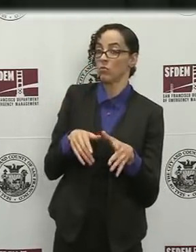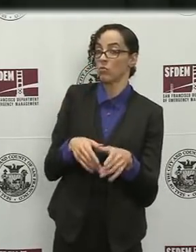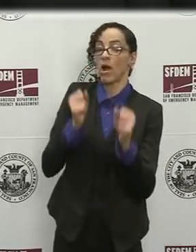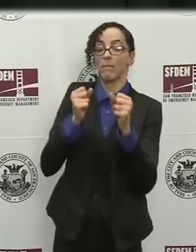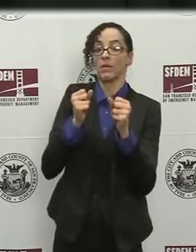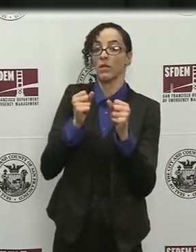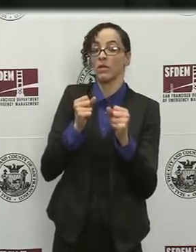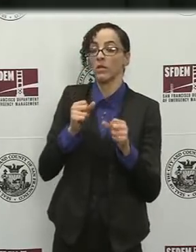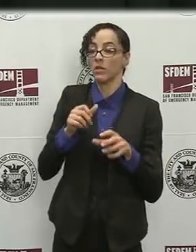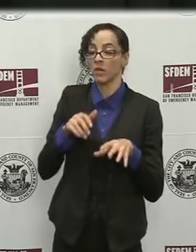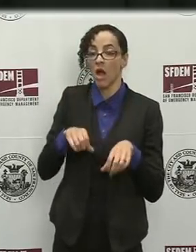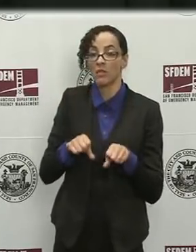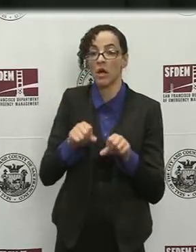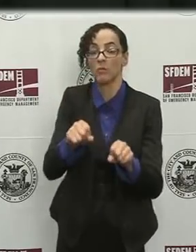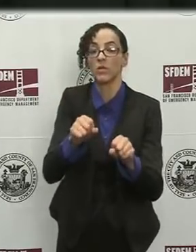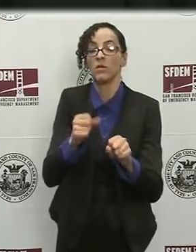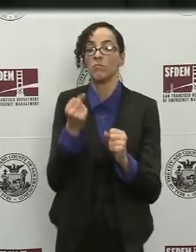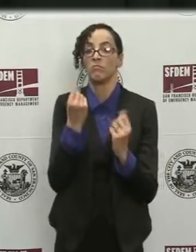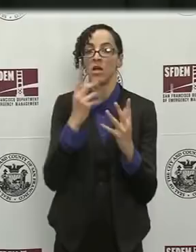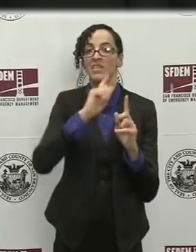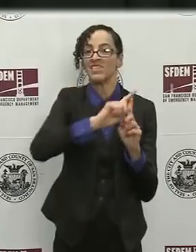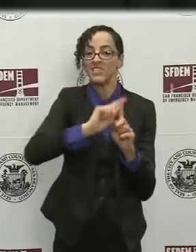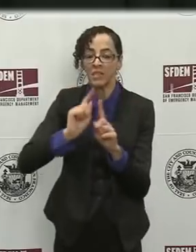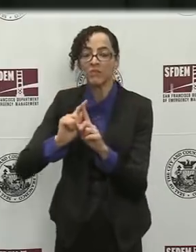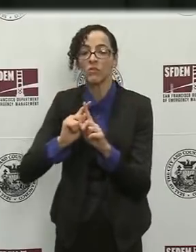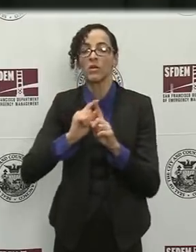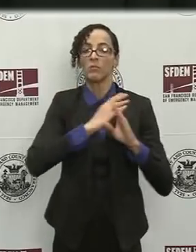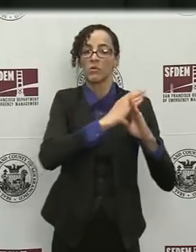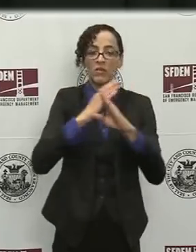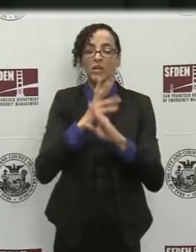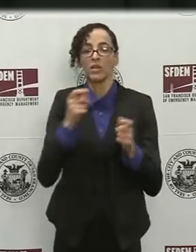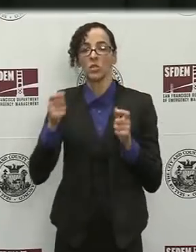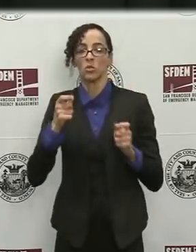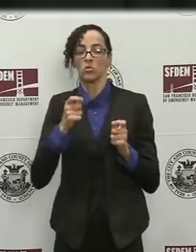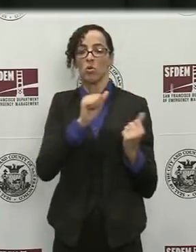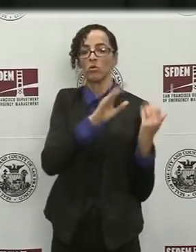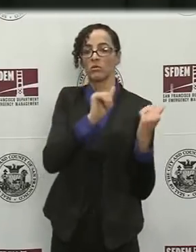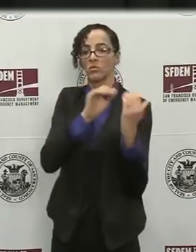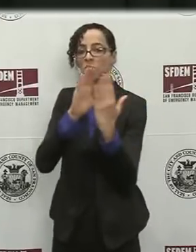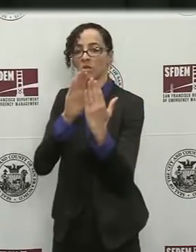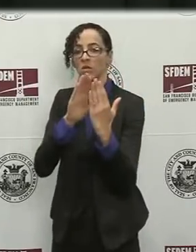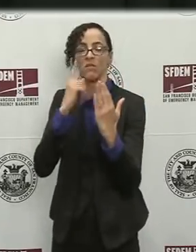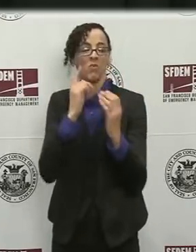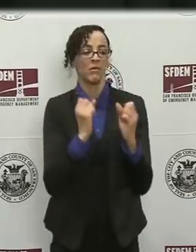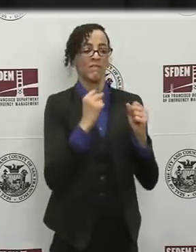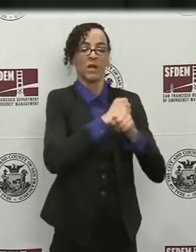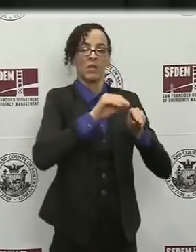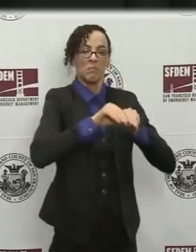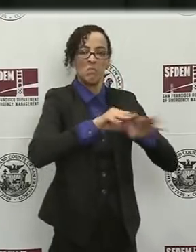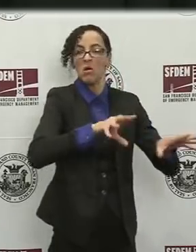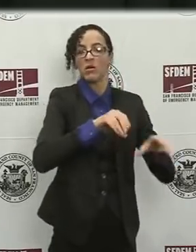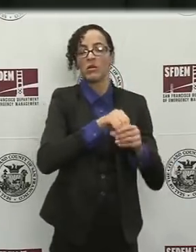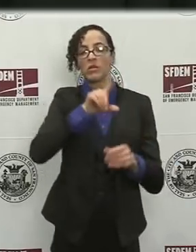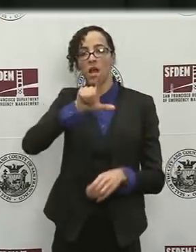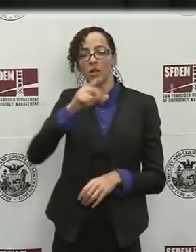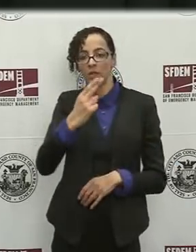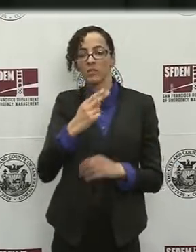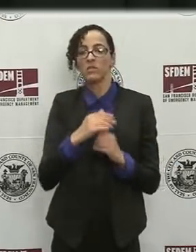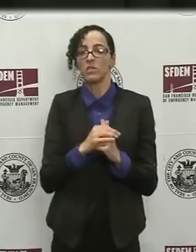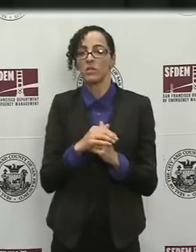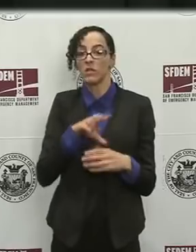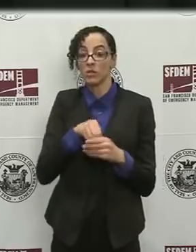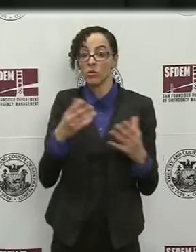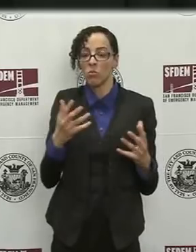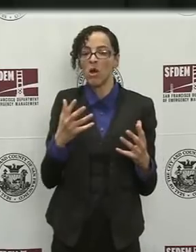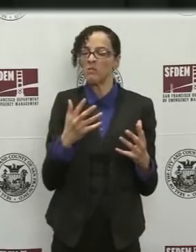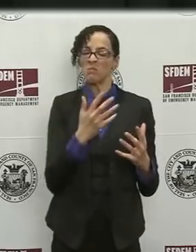control strategies to combat the coronavirus at the facility. These include limiting movement